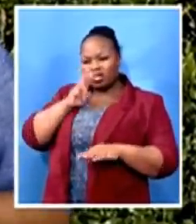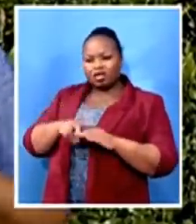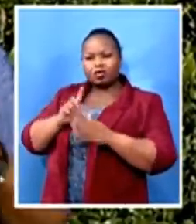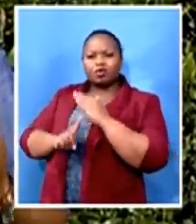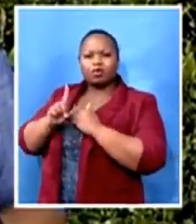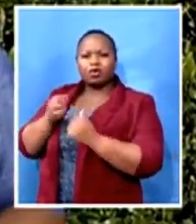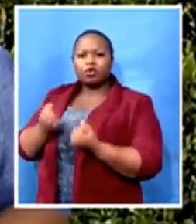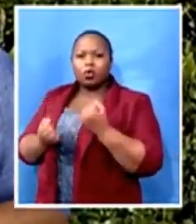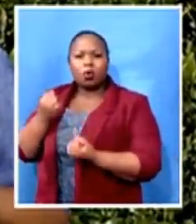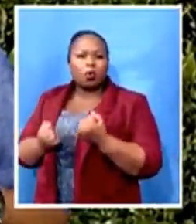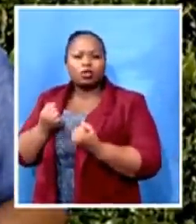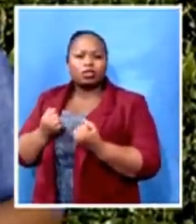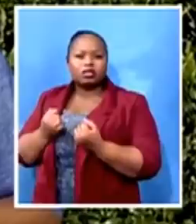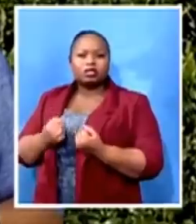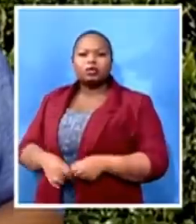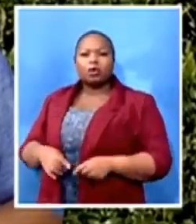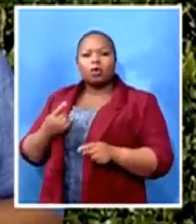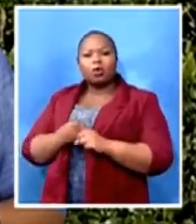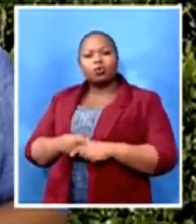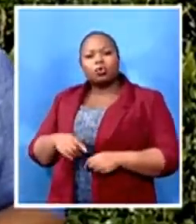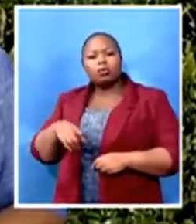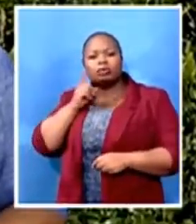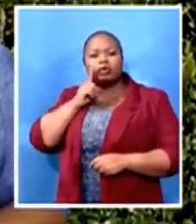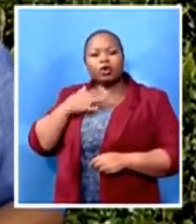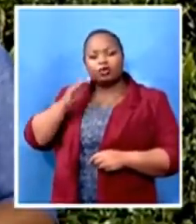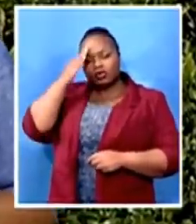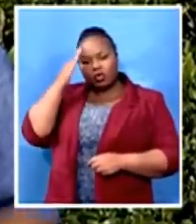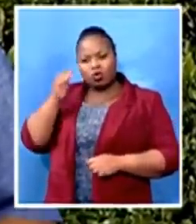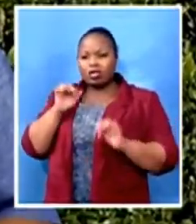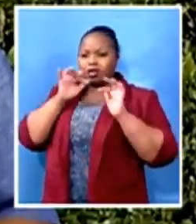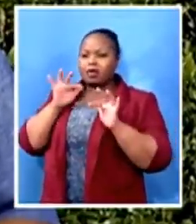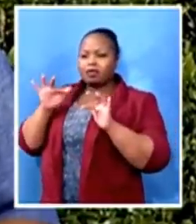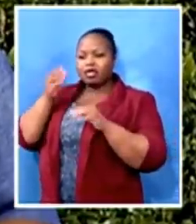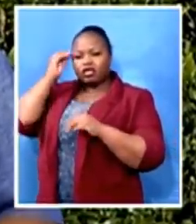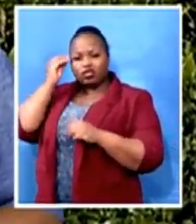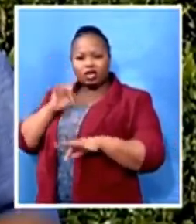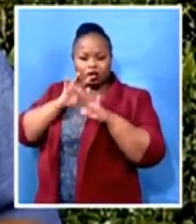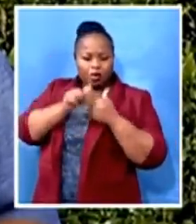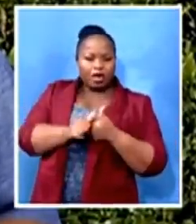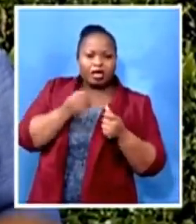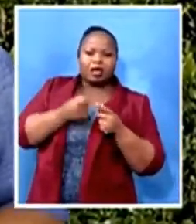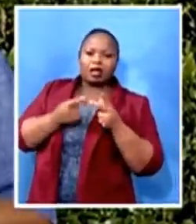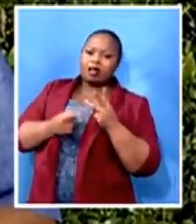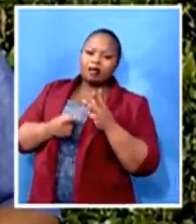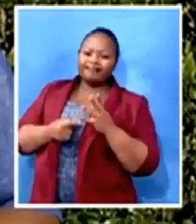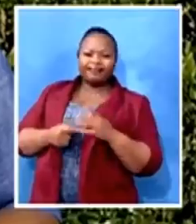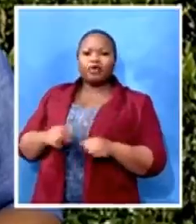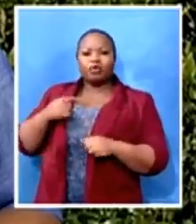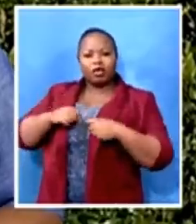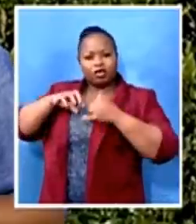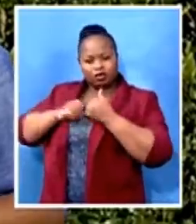the public interest versus the issues of compliance, etc., etc. So we had to sort that issue ourselves, provide leadership. We are